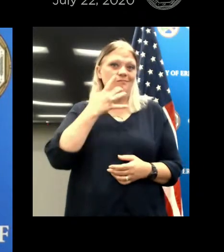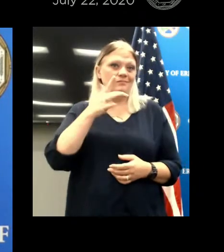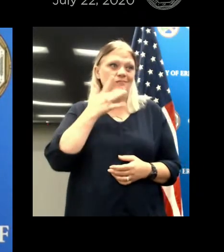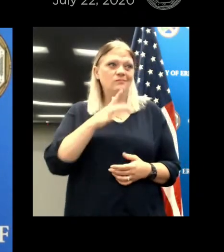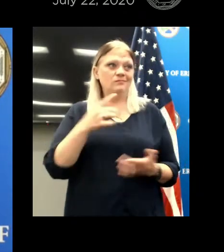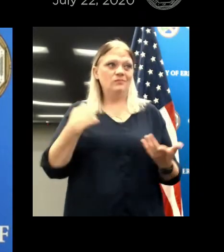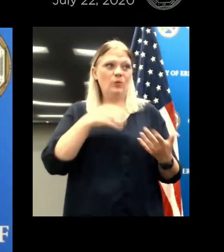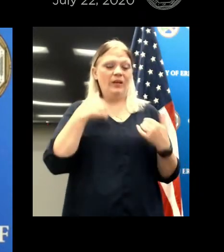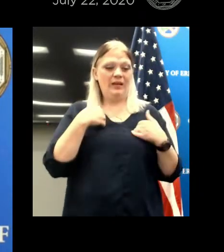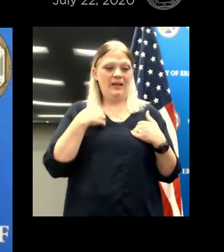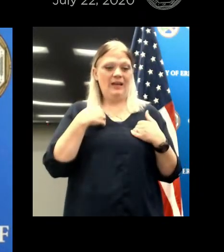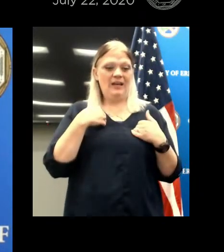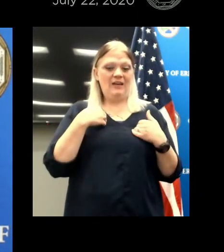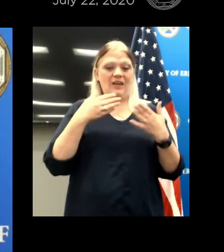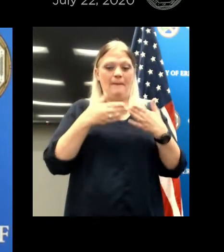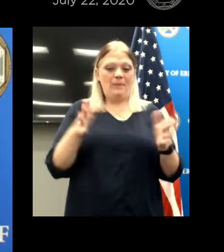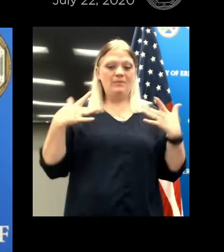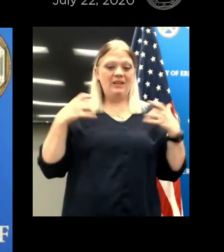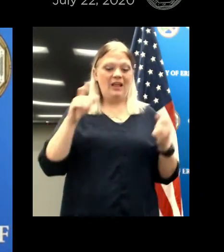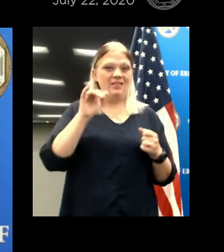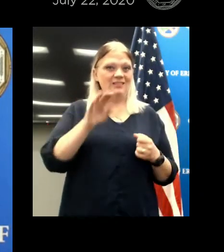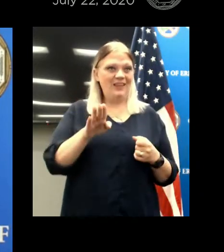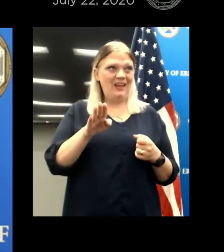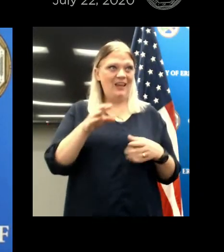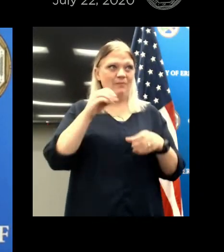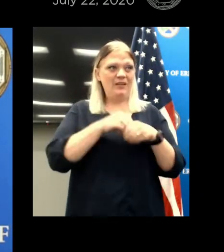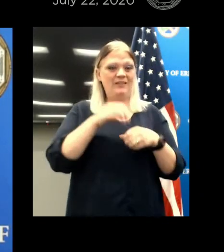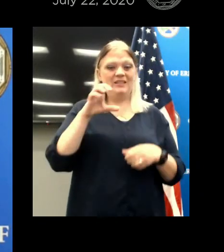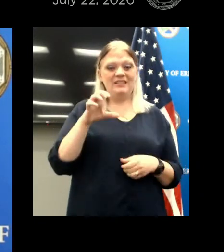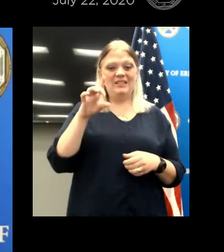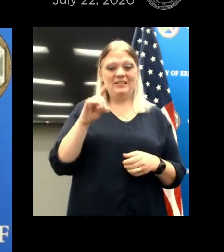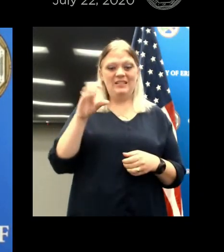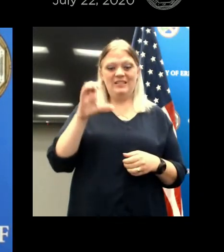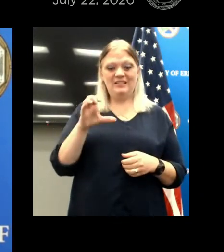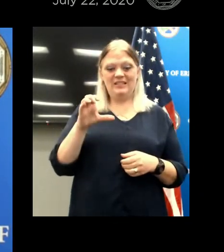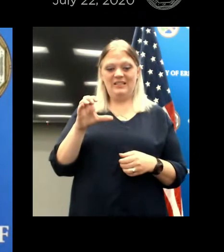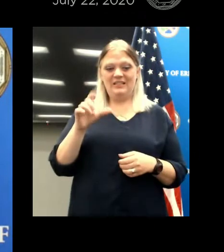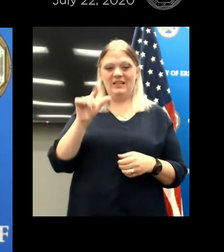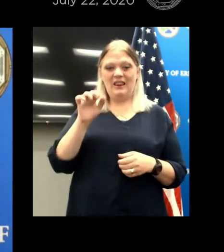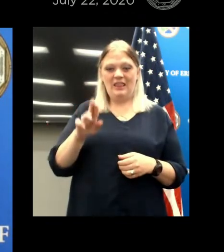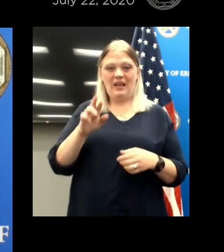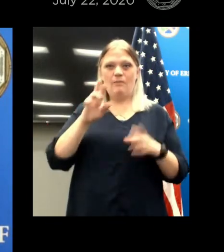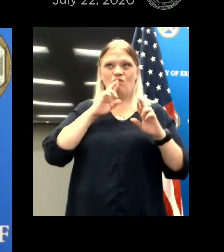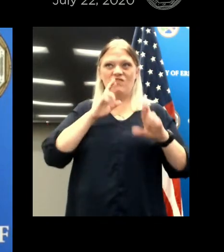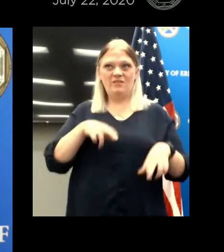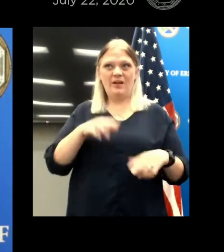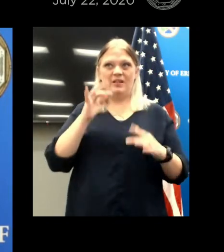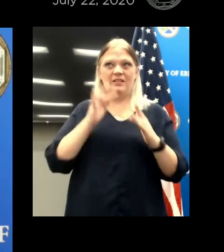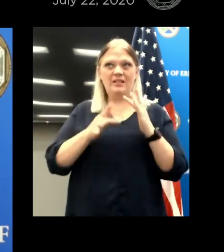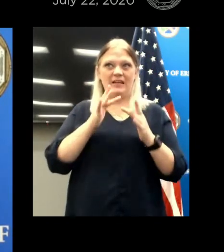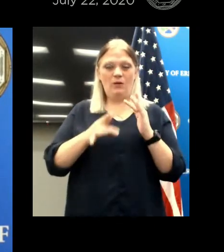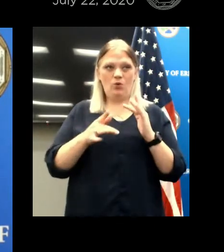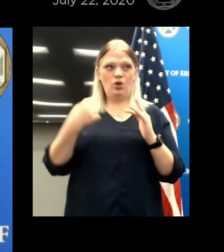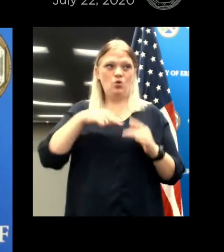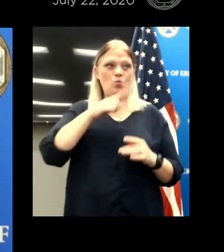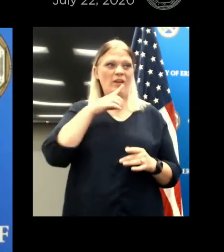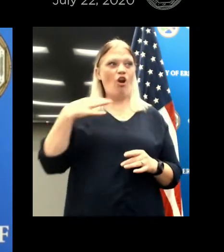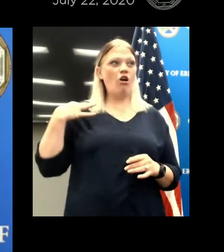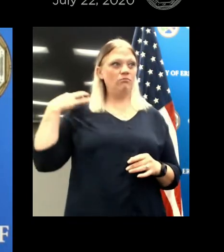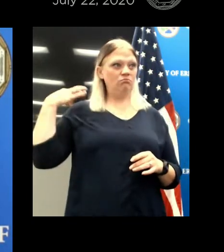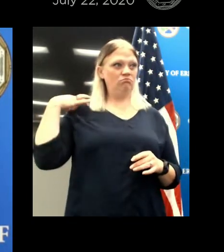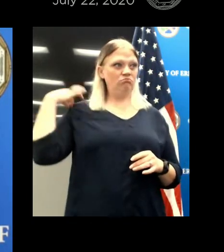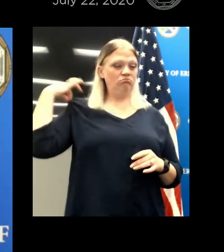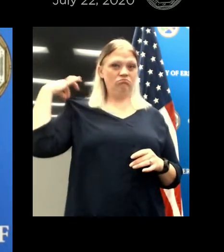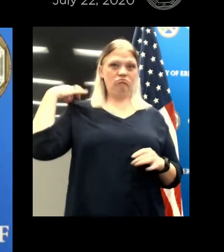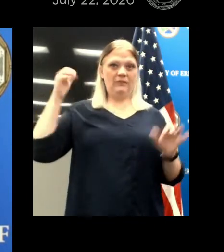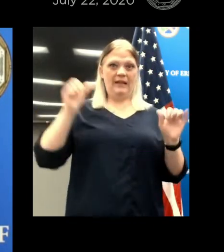have a public health lab that is in the CDC's Laboratory Response Network. So we are eligible to